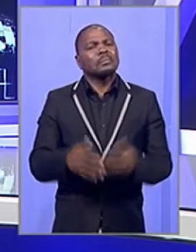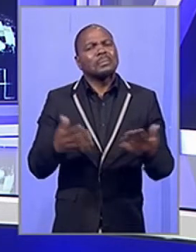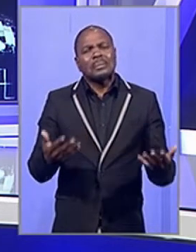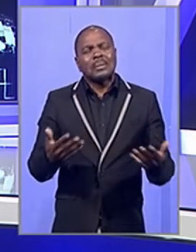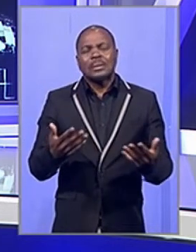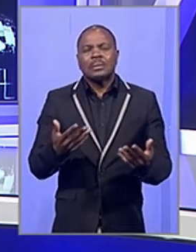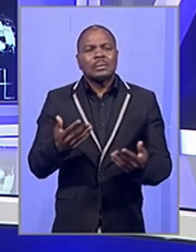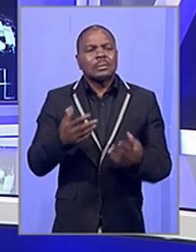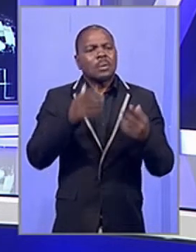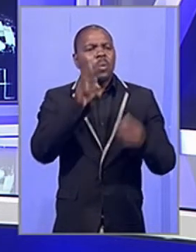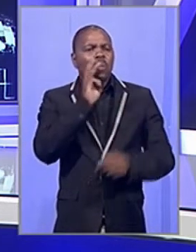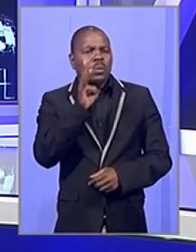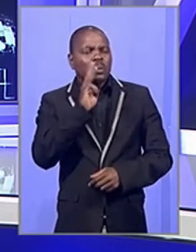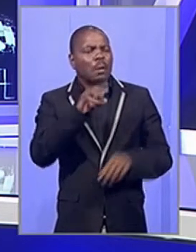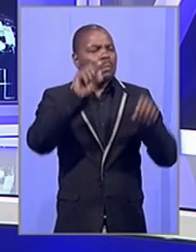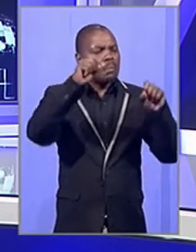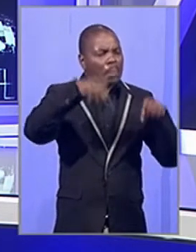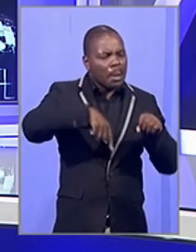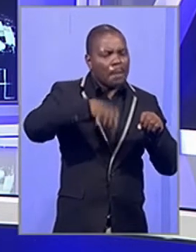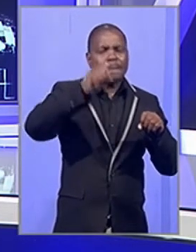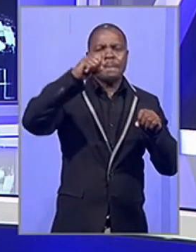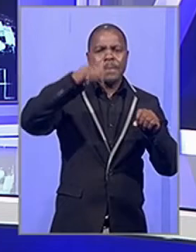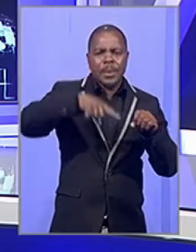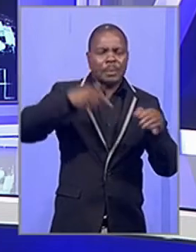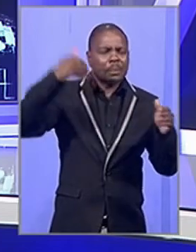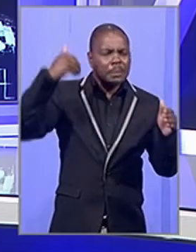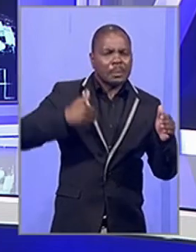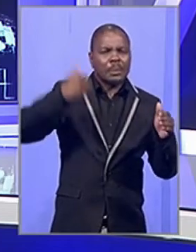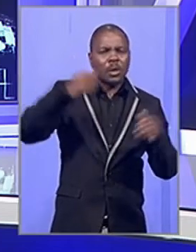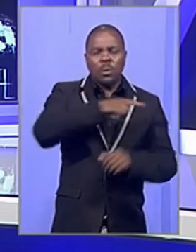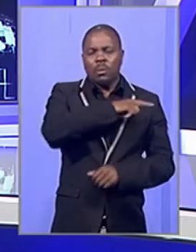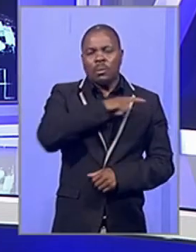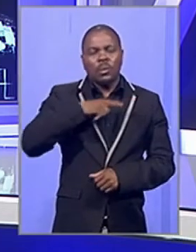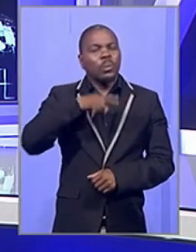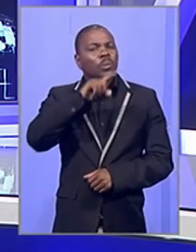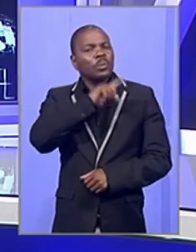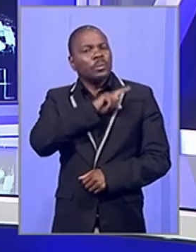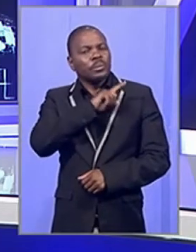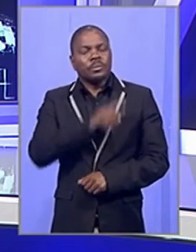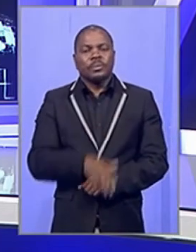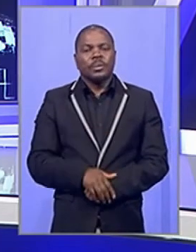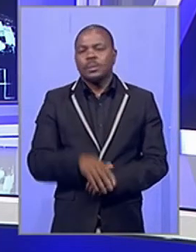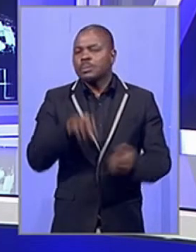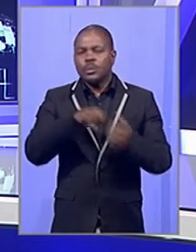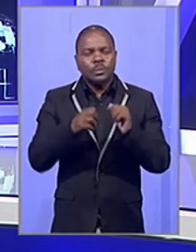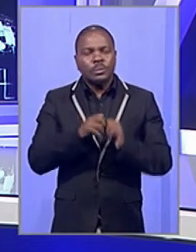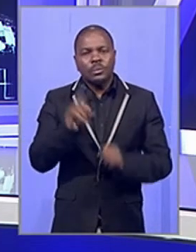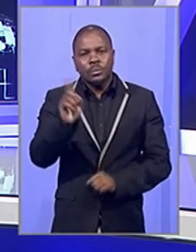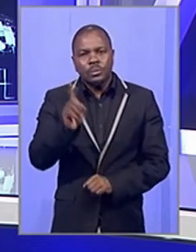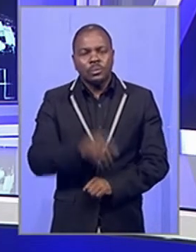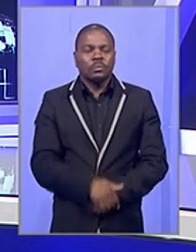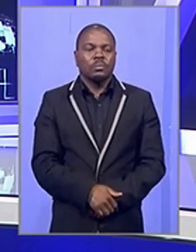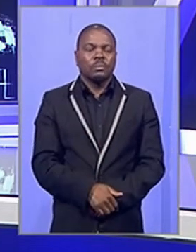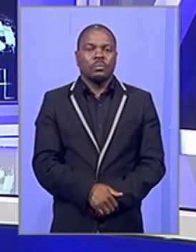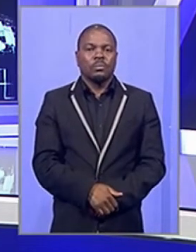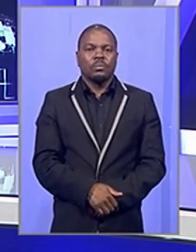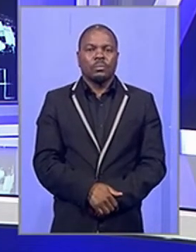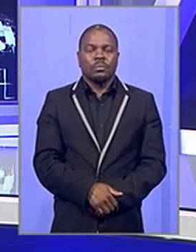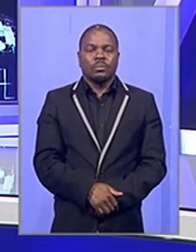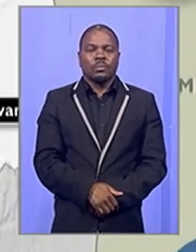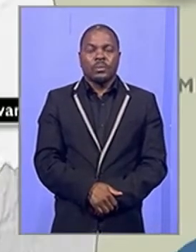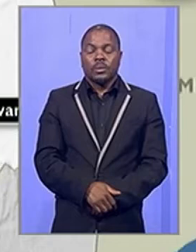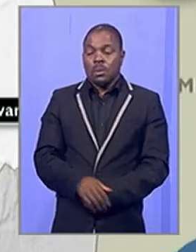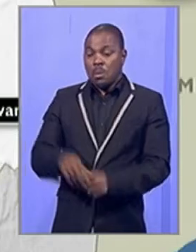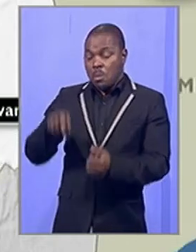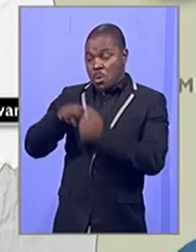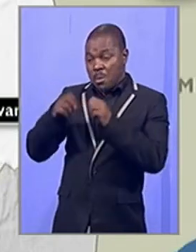la eng kgaotšo ya kabo ya metsi e gagaba nako ye telele ka tsela ye bothata ke eng? Bothata